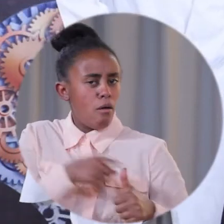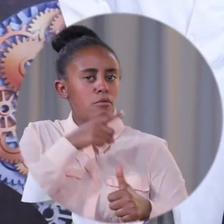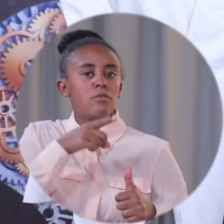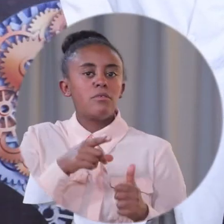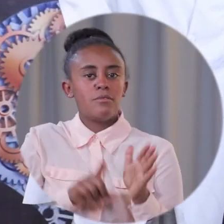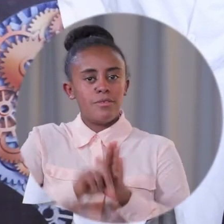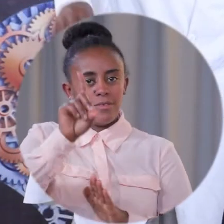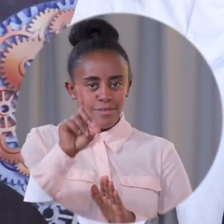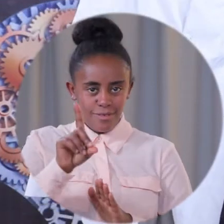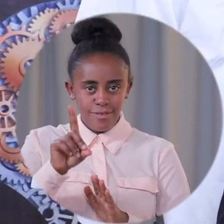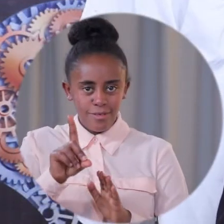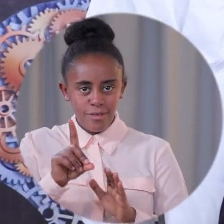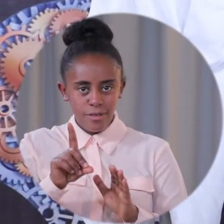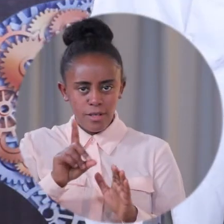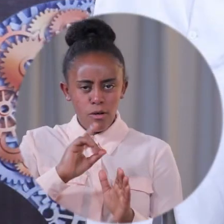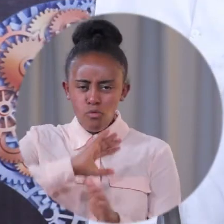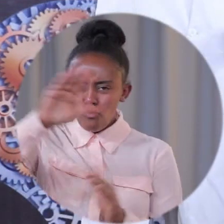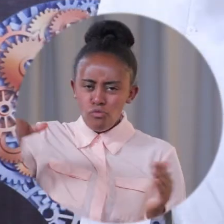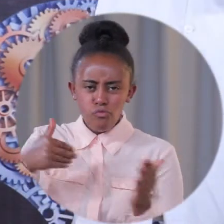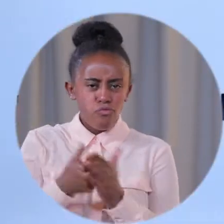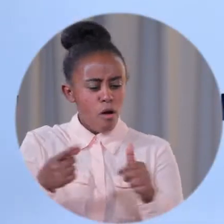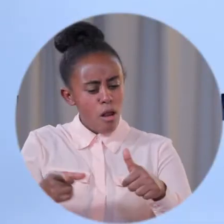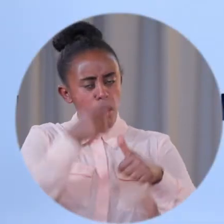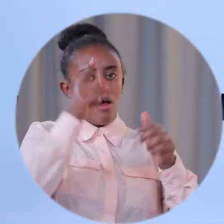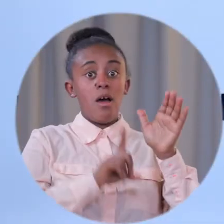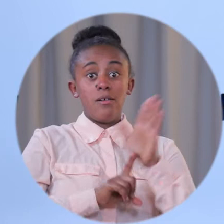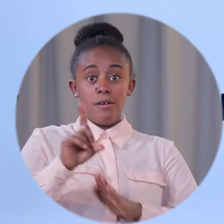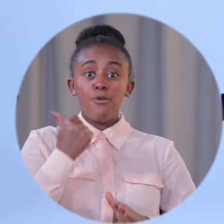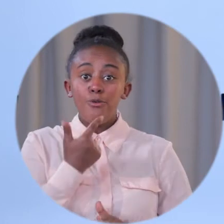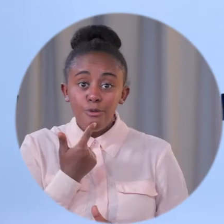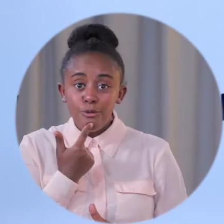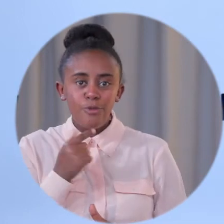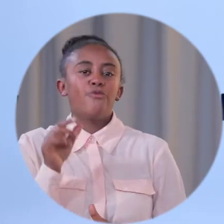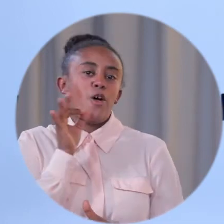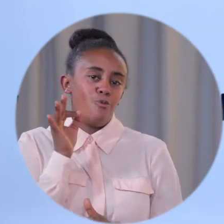the students in the class. In the class.